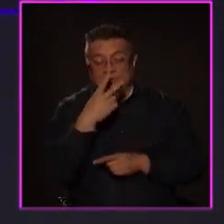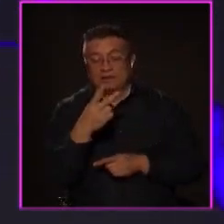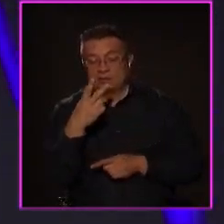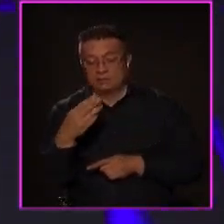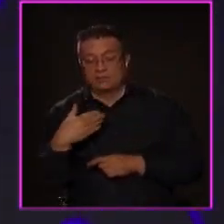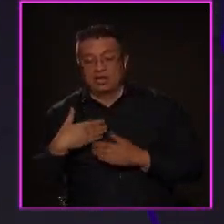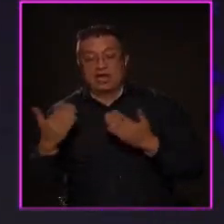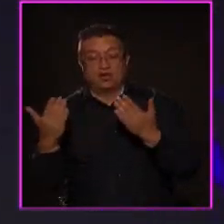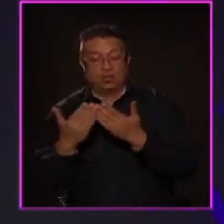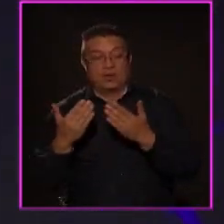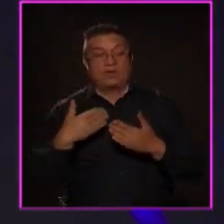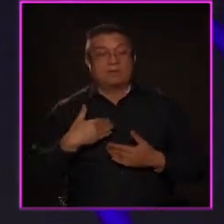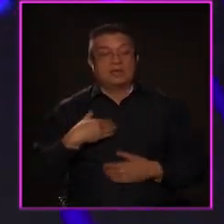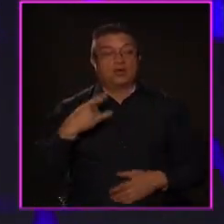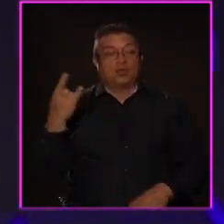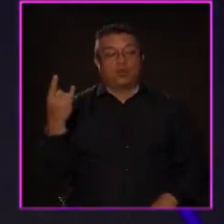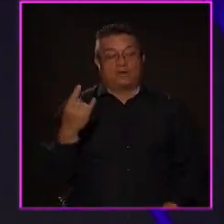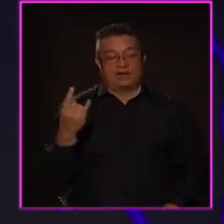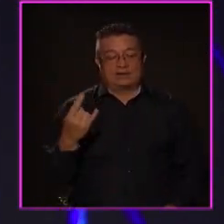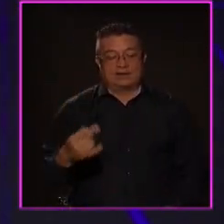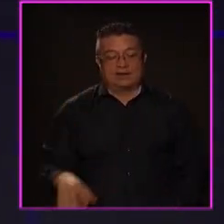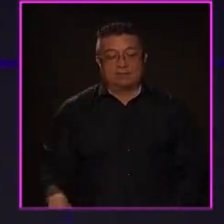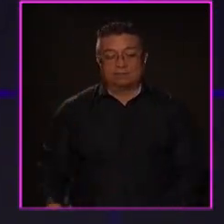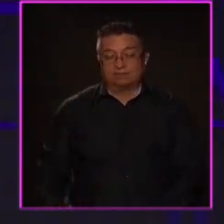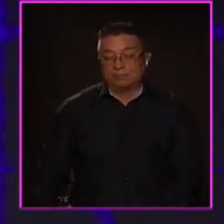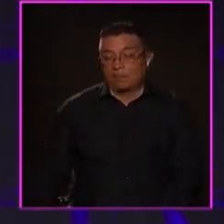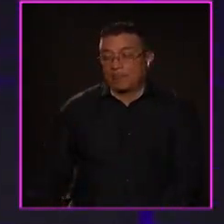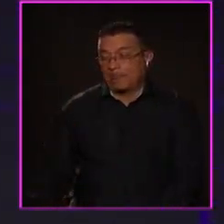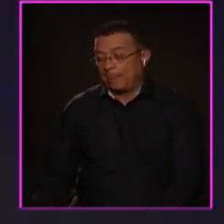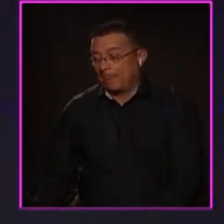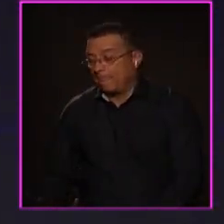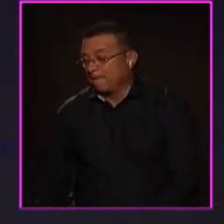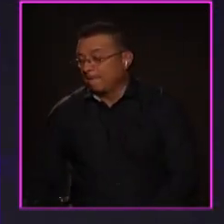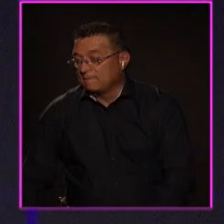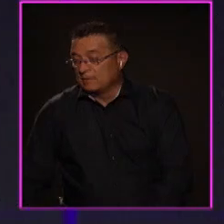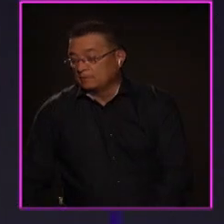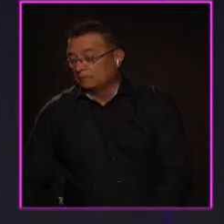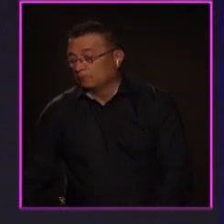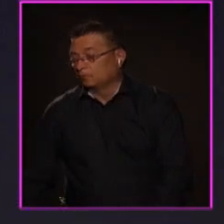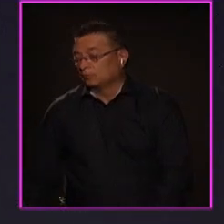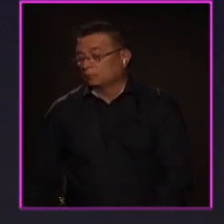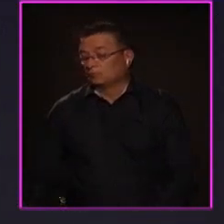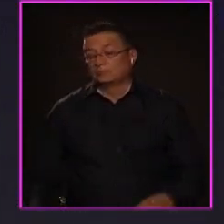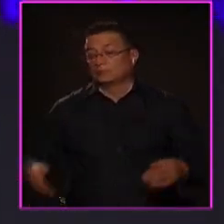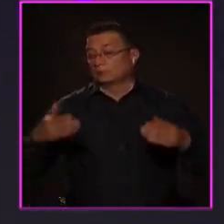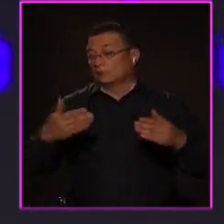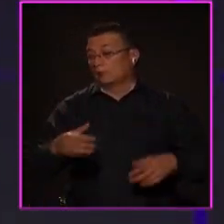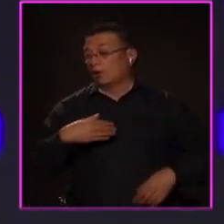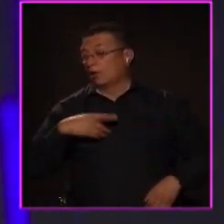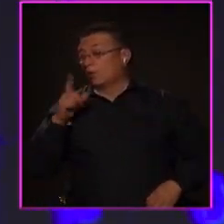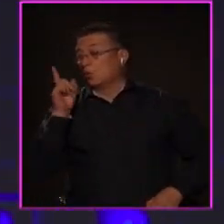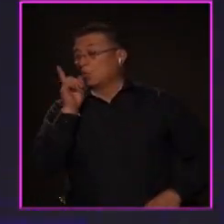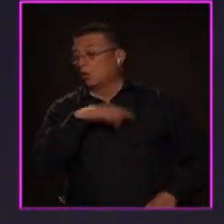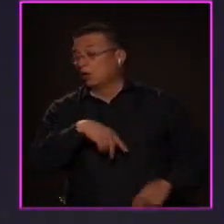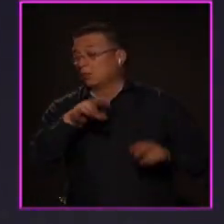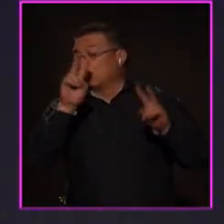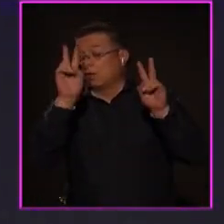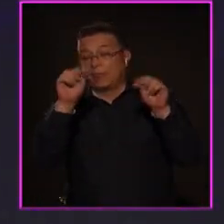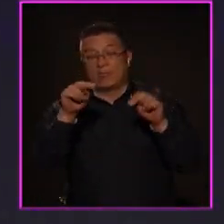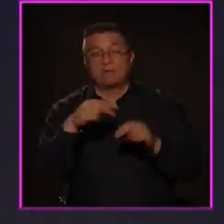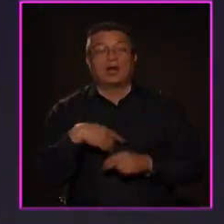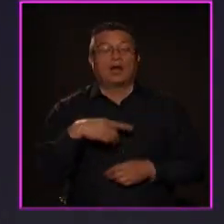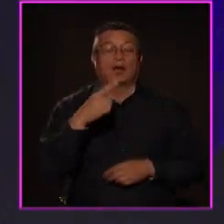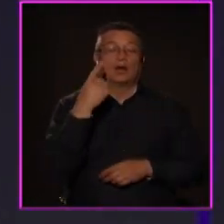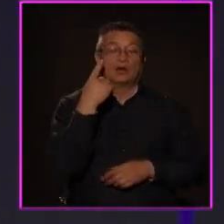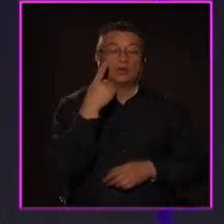and one last point, maybe one lesson that you will draw from my talk